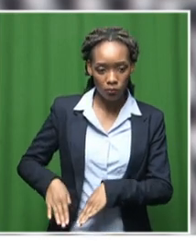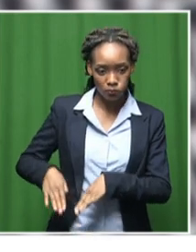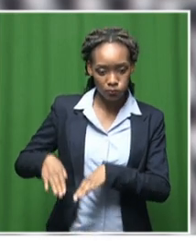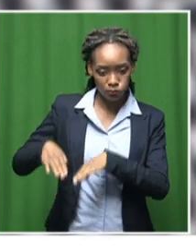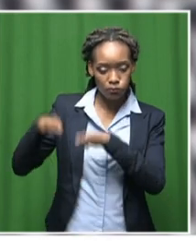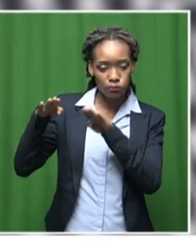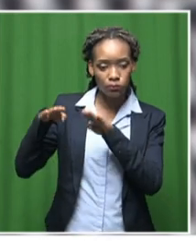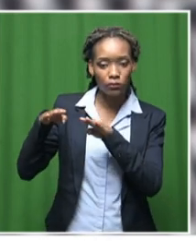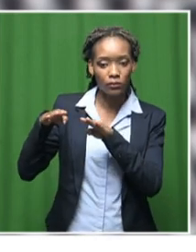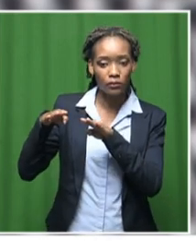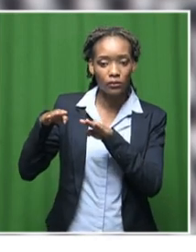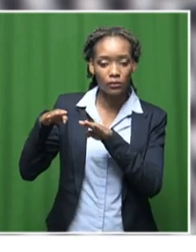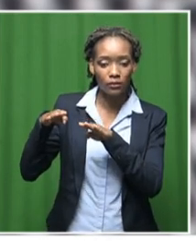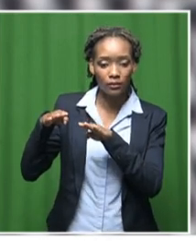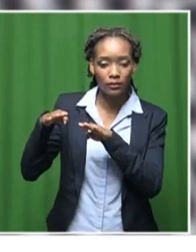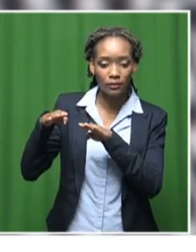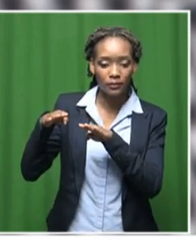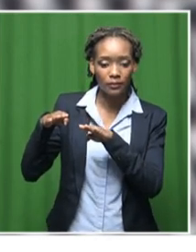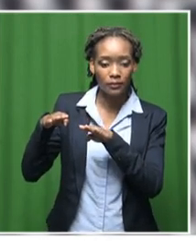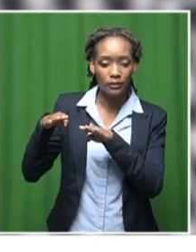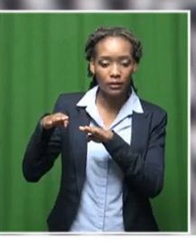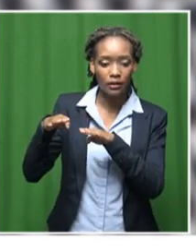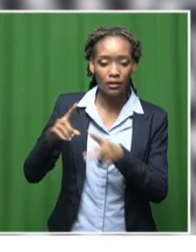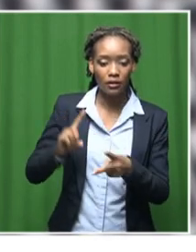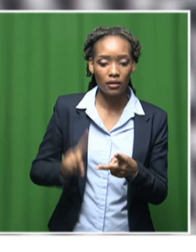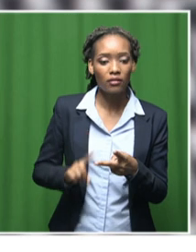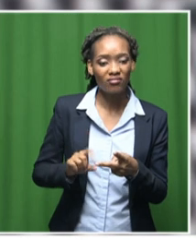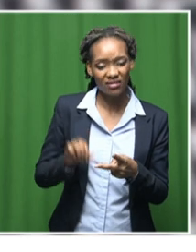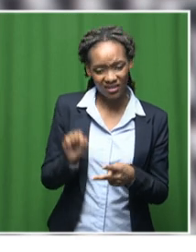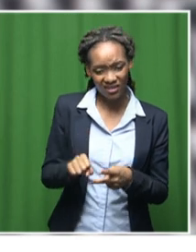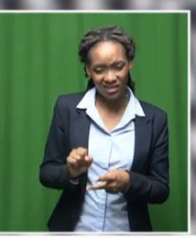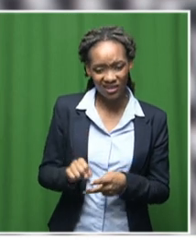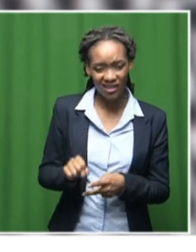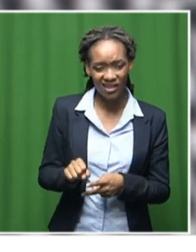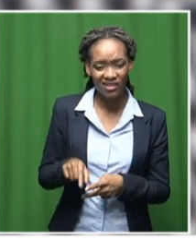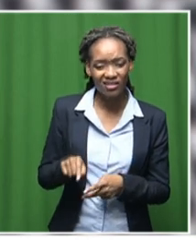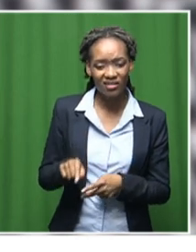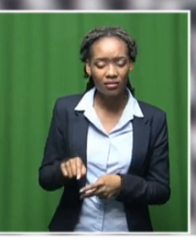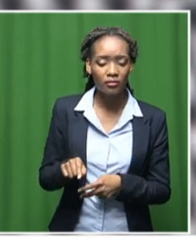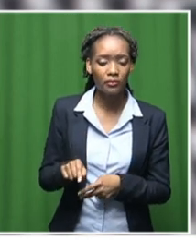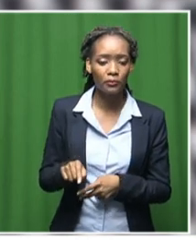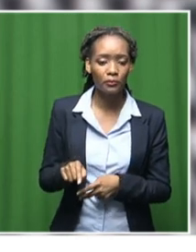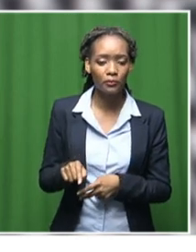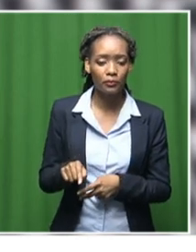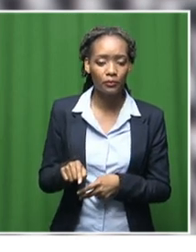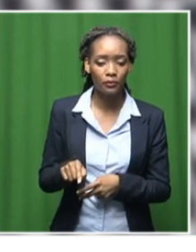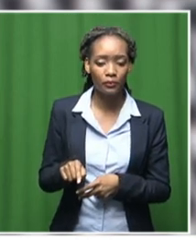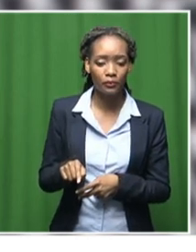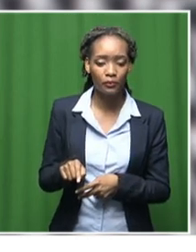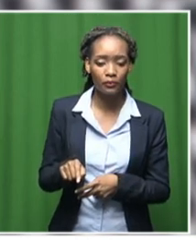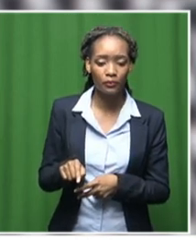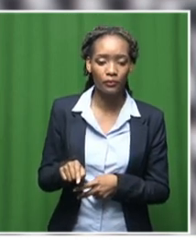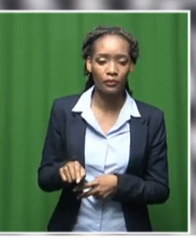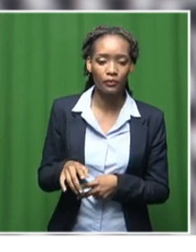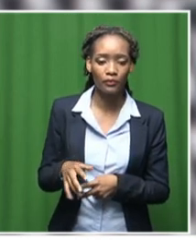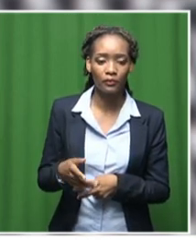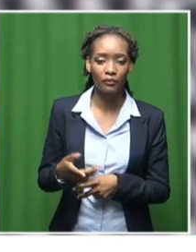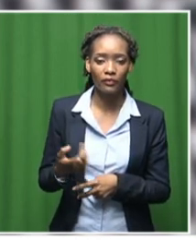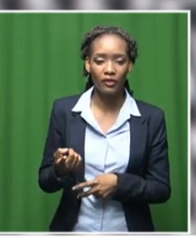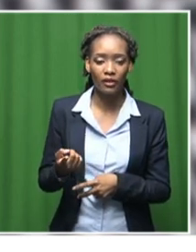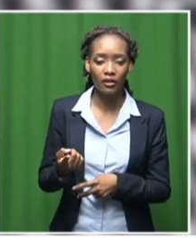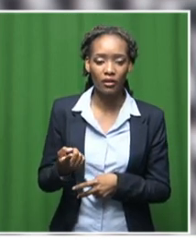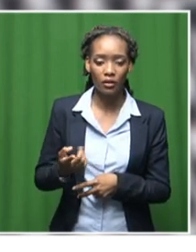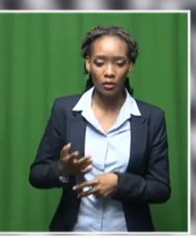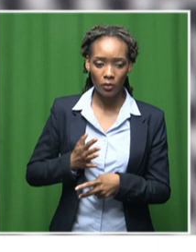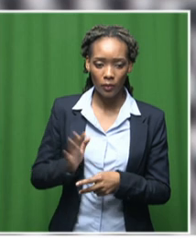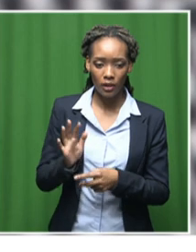experienced in Heidelberg. And, this is actually what how the show was, came about, and Christo developed the show and put